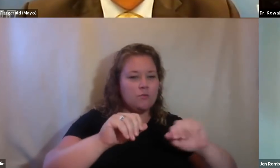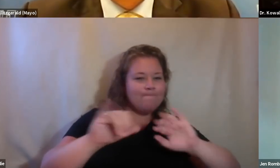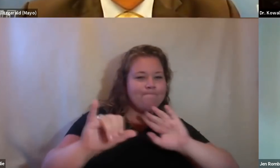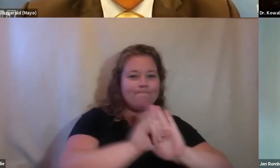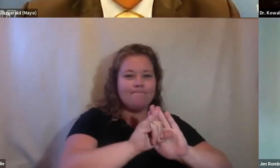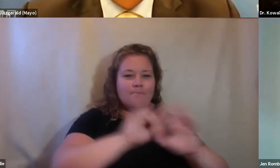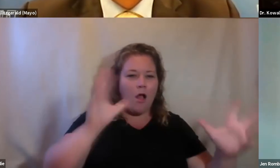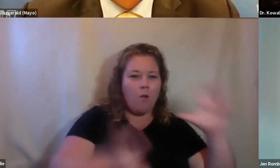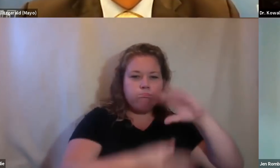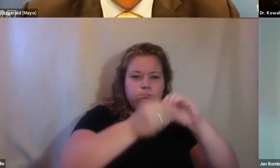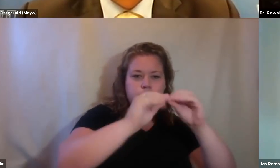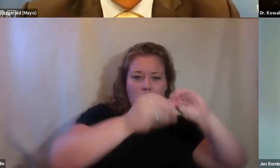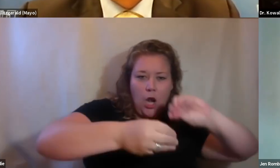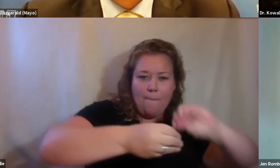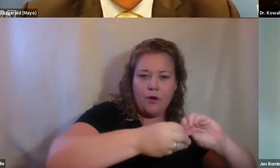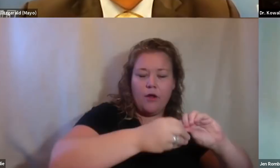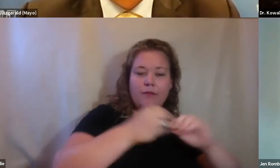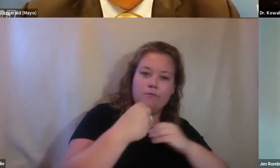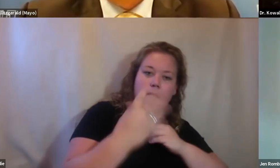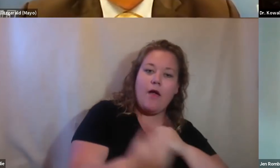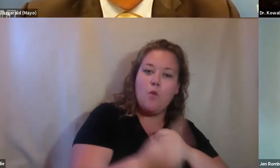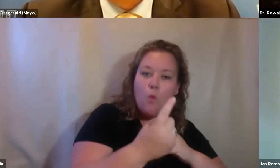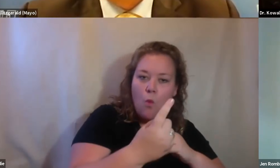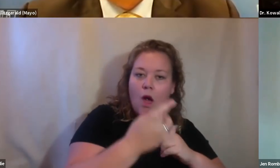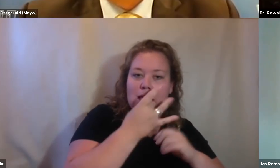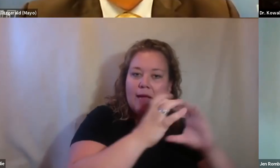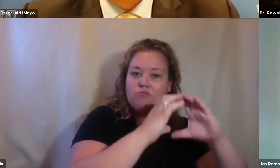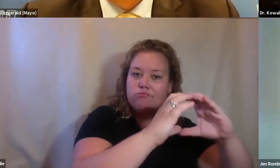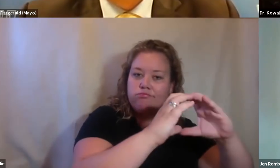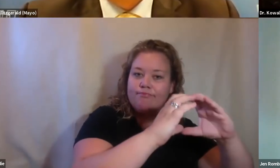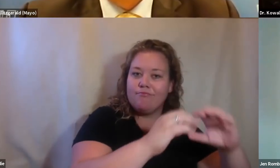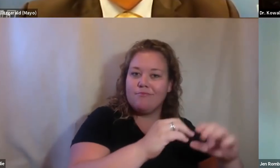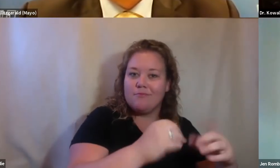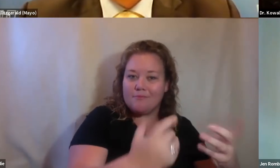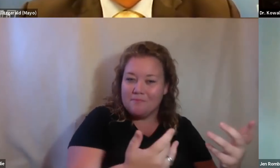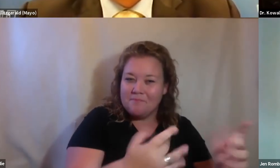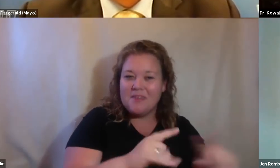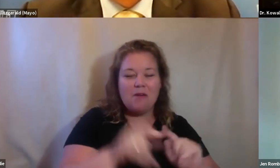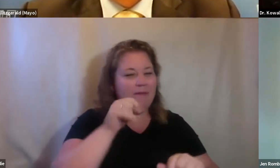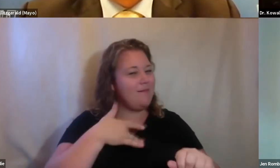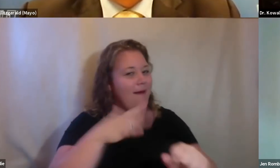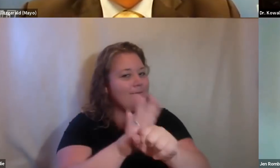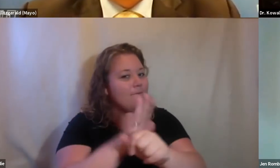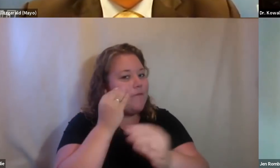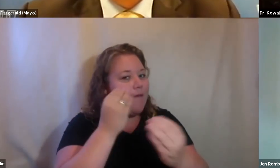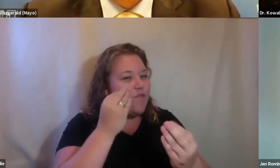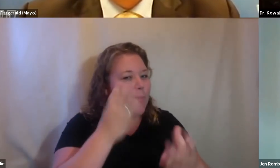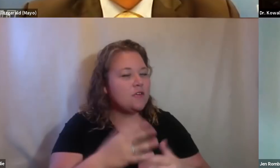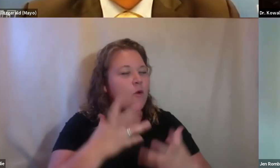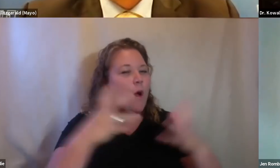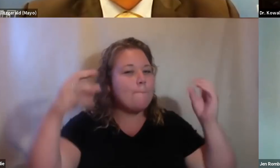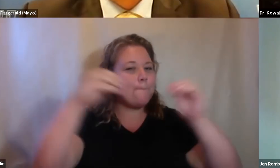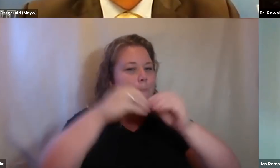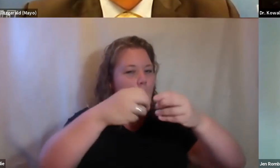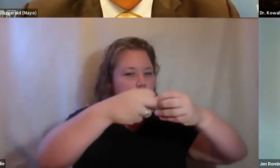some challenges and was not as nimble as it really needs to be going forward with a pandemic. And